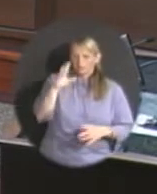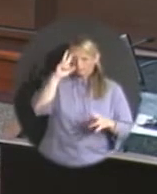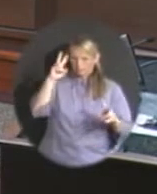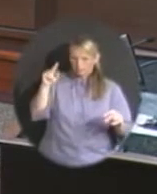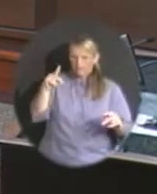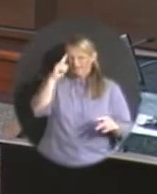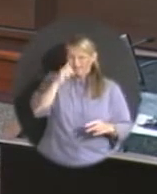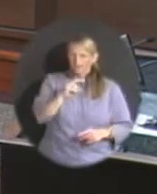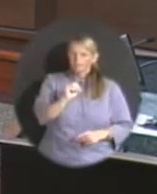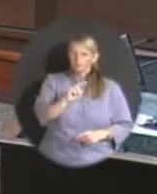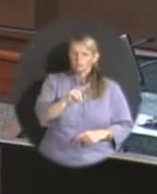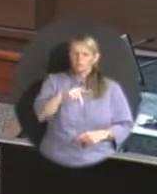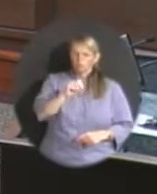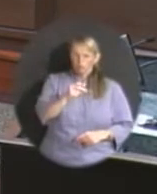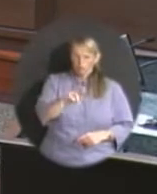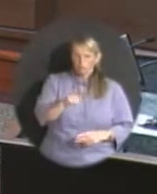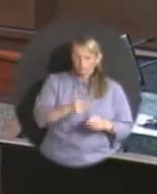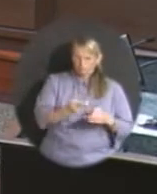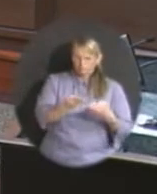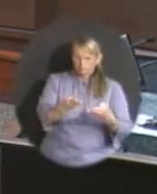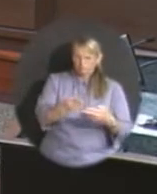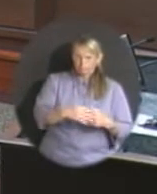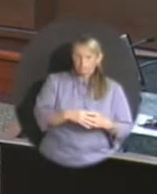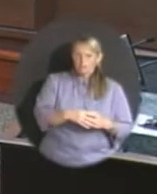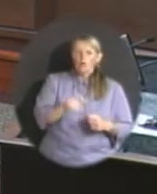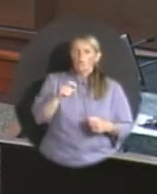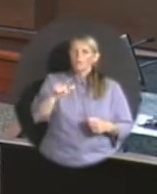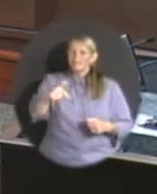Are there any other nominations? I think we need a second on that.